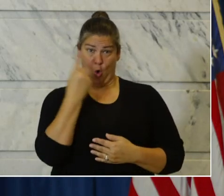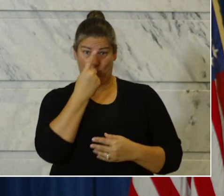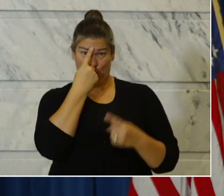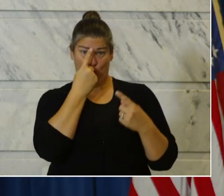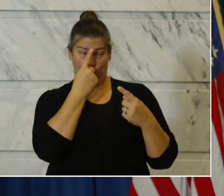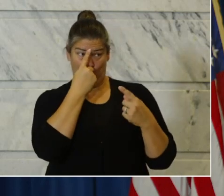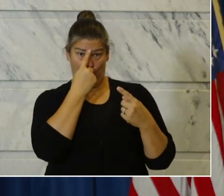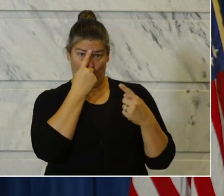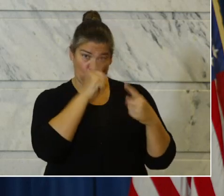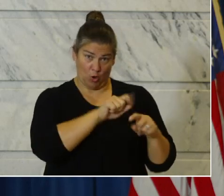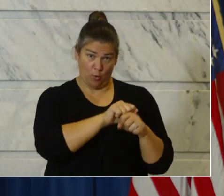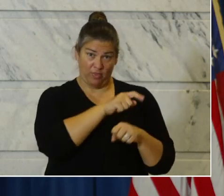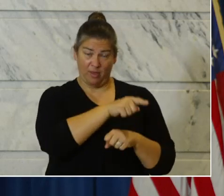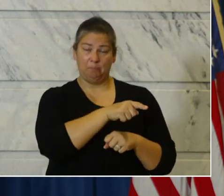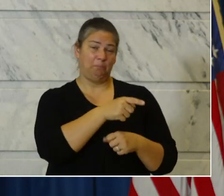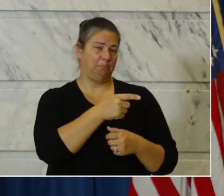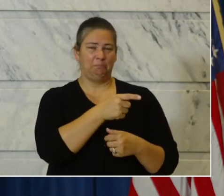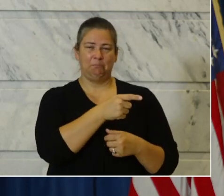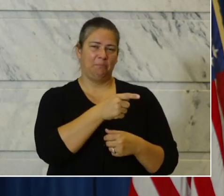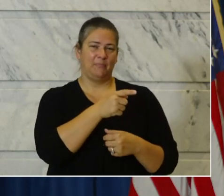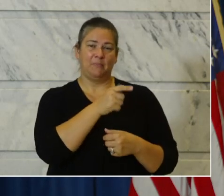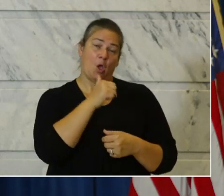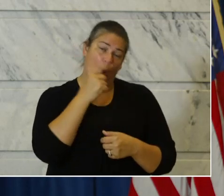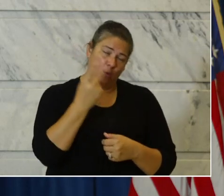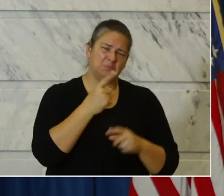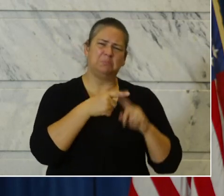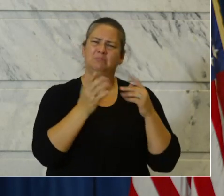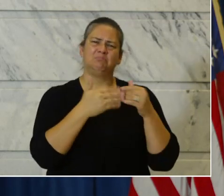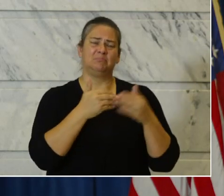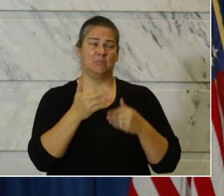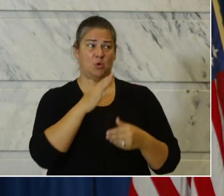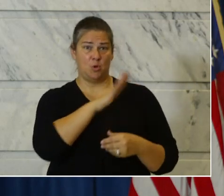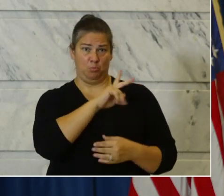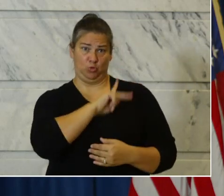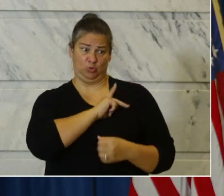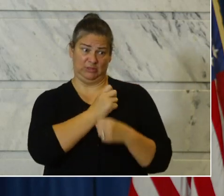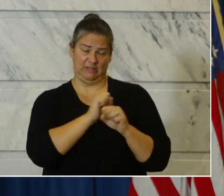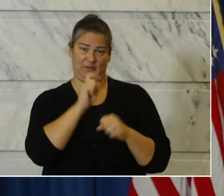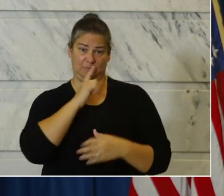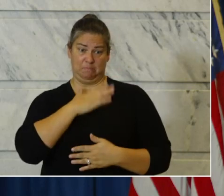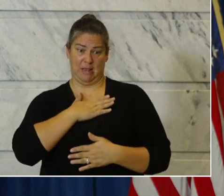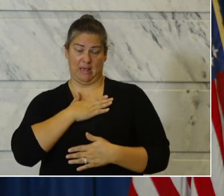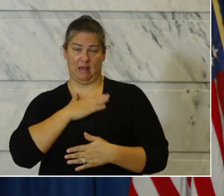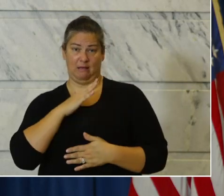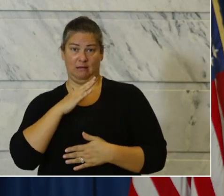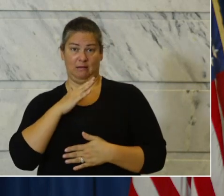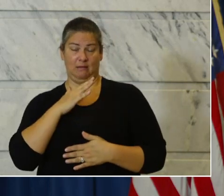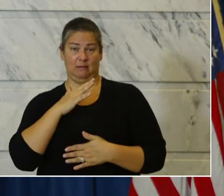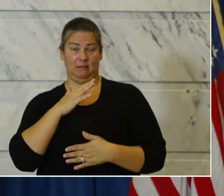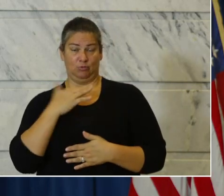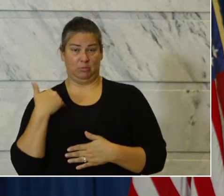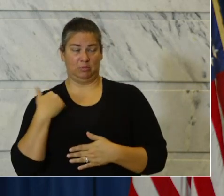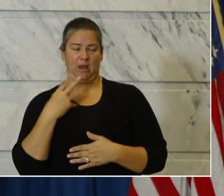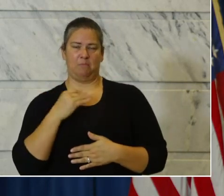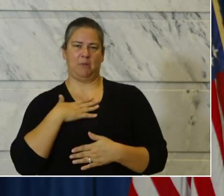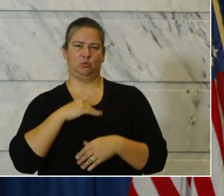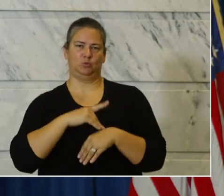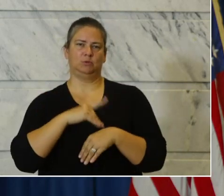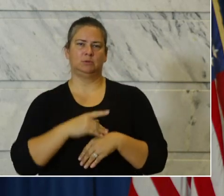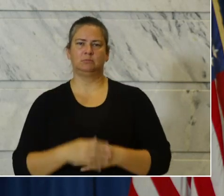but everybody's personal safety is my and the city's obligation and duty.